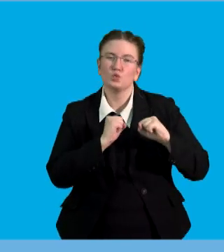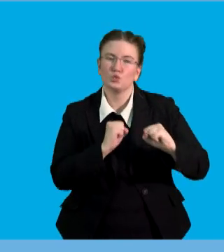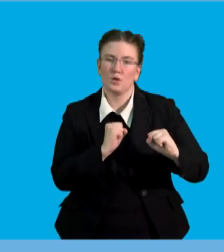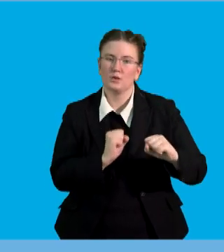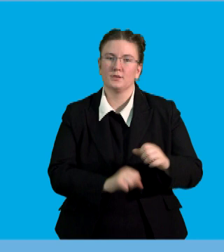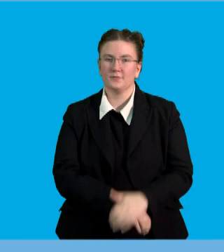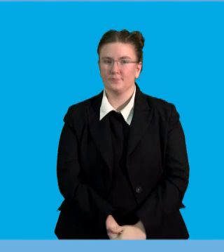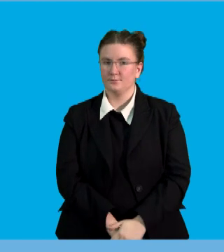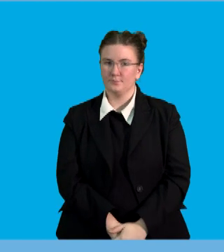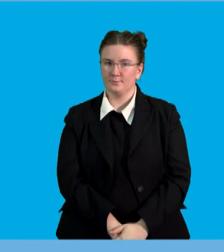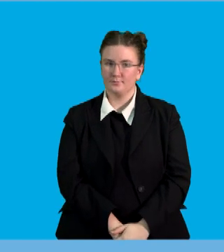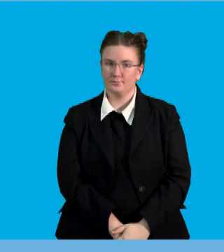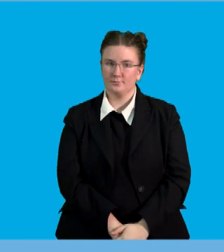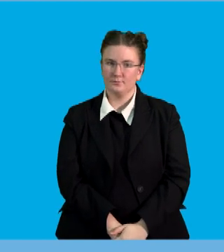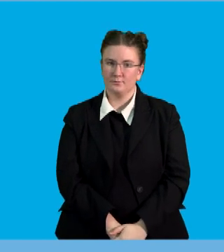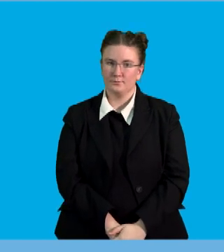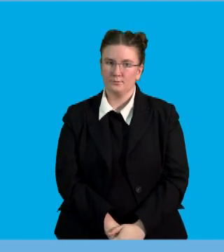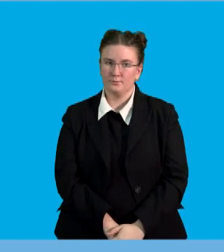This is going to be the solid.